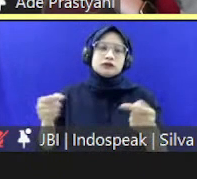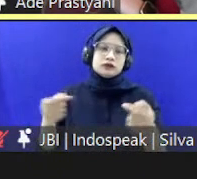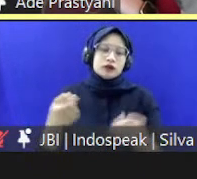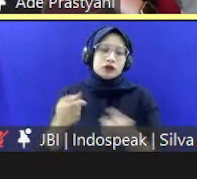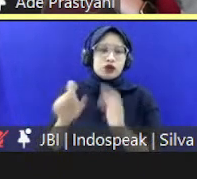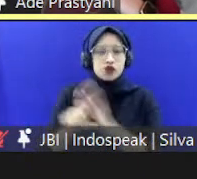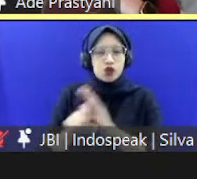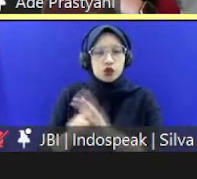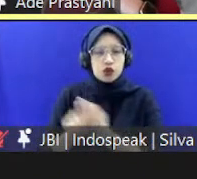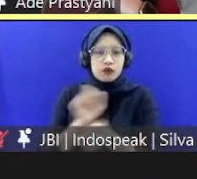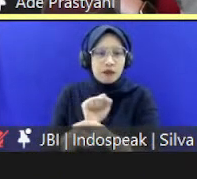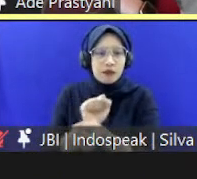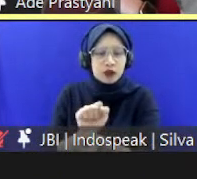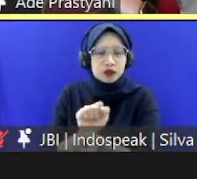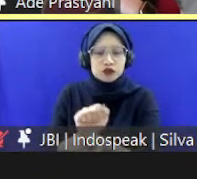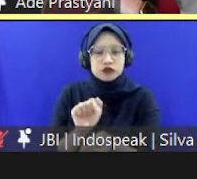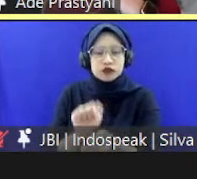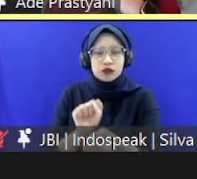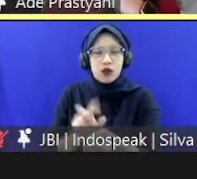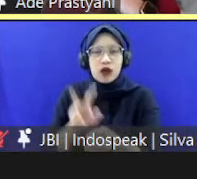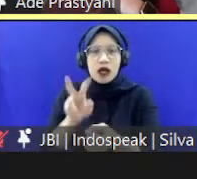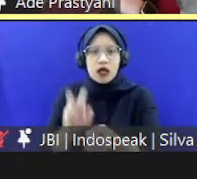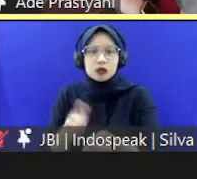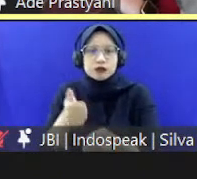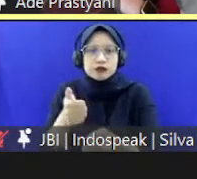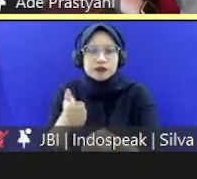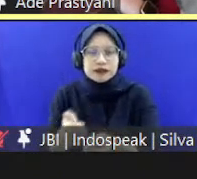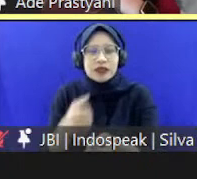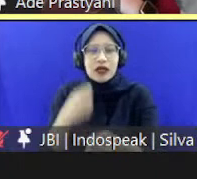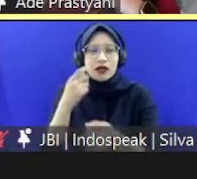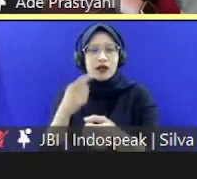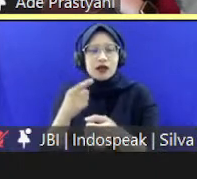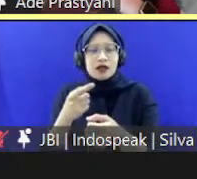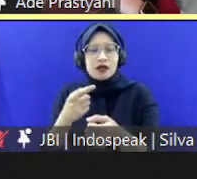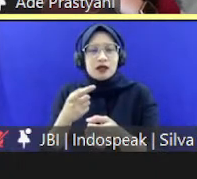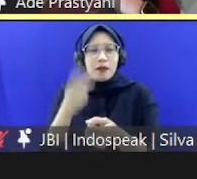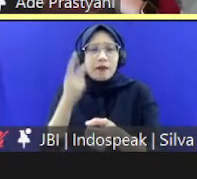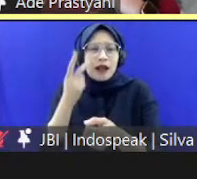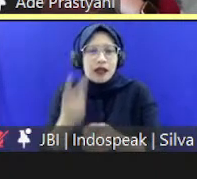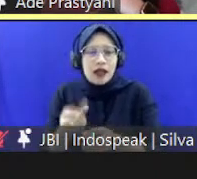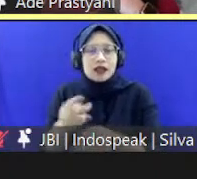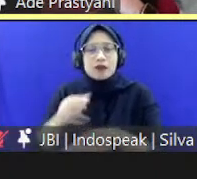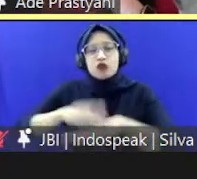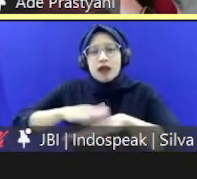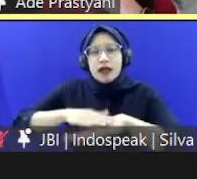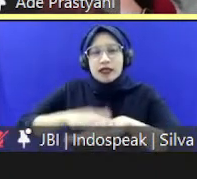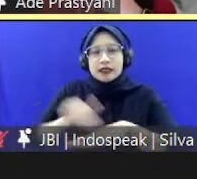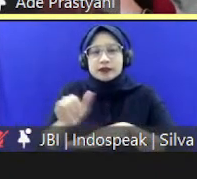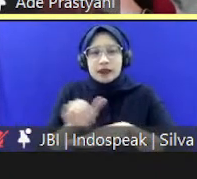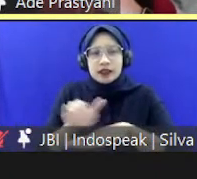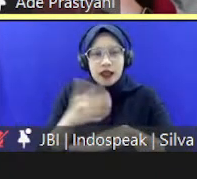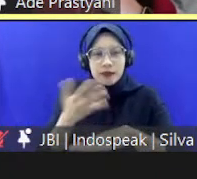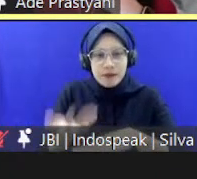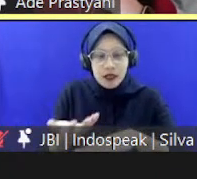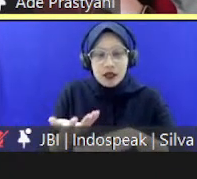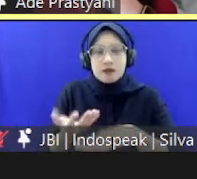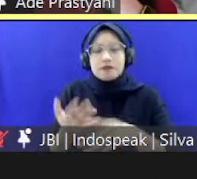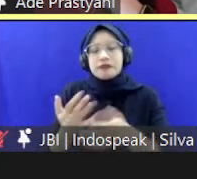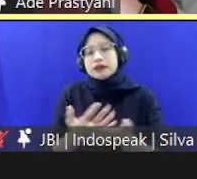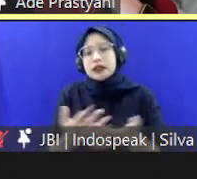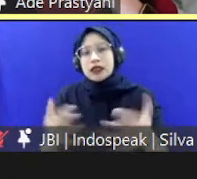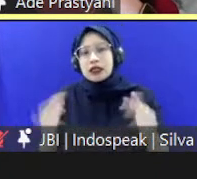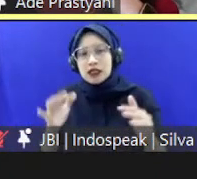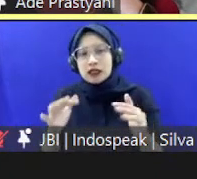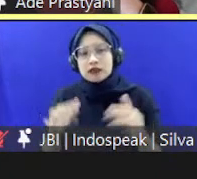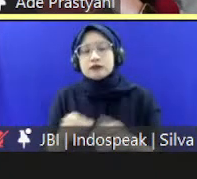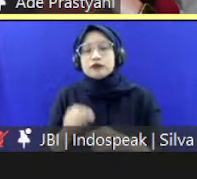in general, must respond to the community's cultural and structural context and needs, and work towards forms of care that promotes human rights and